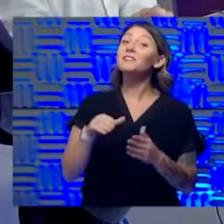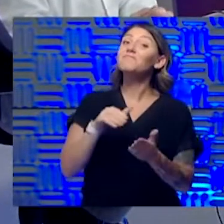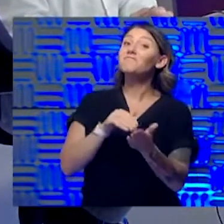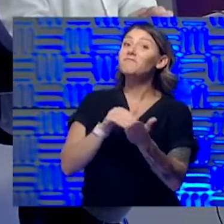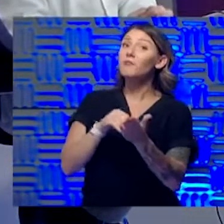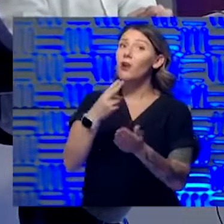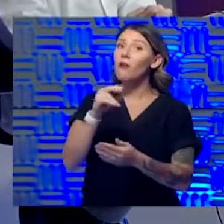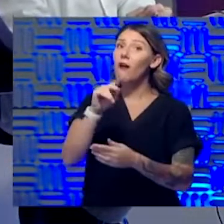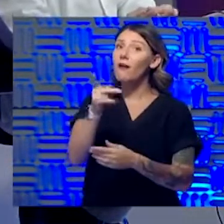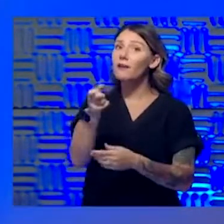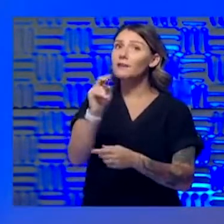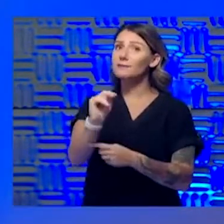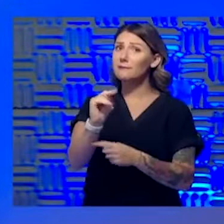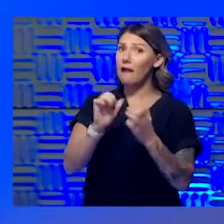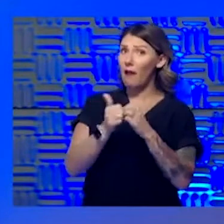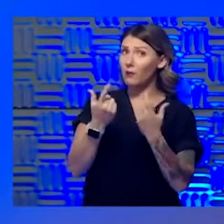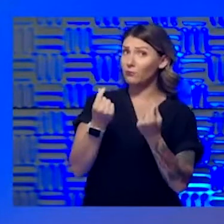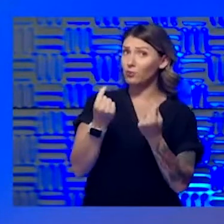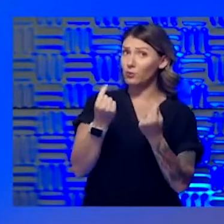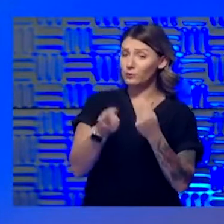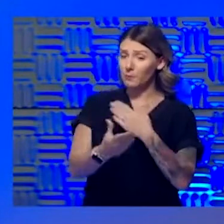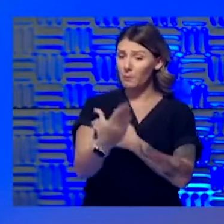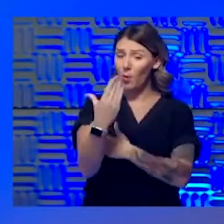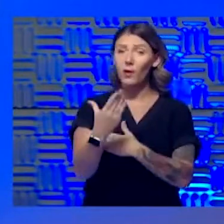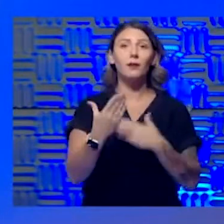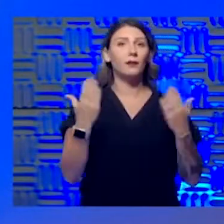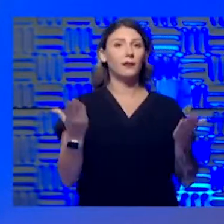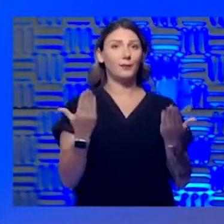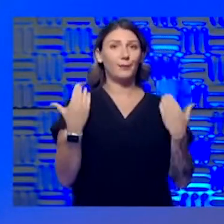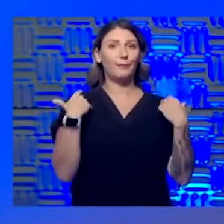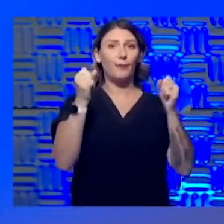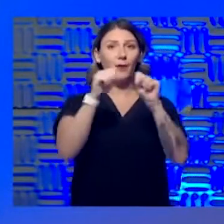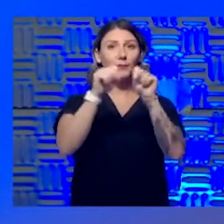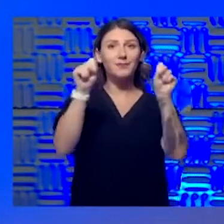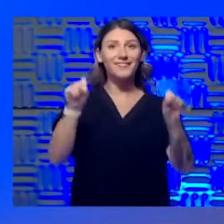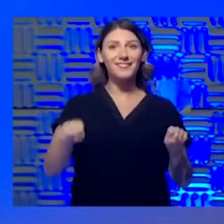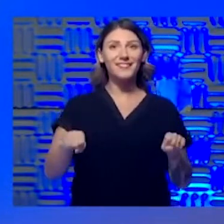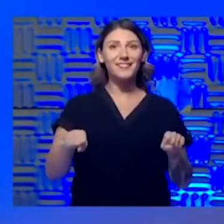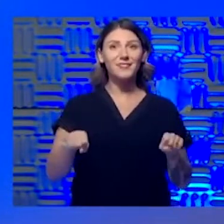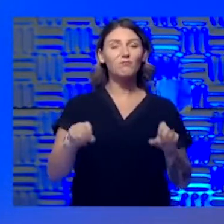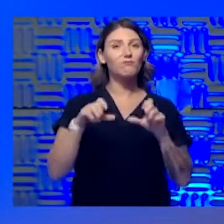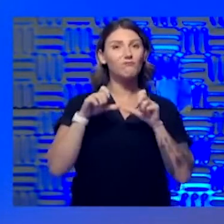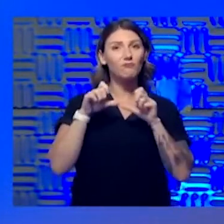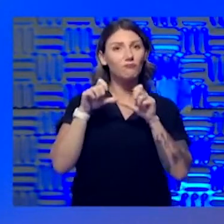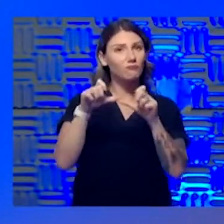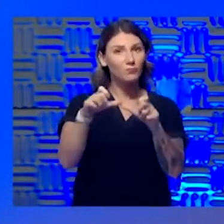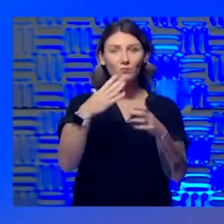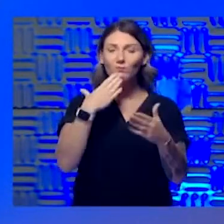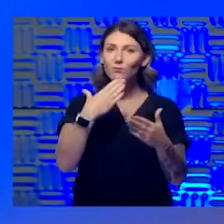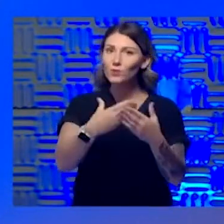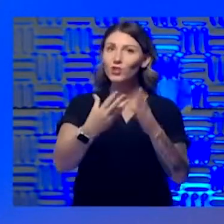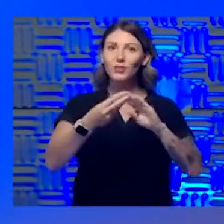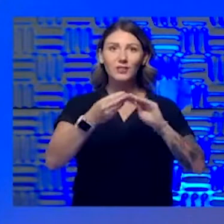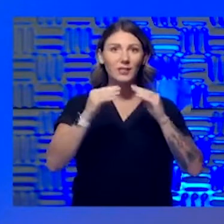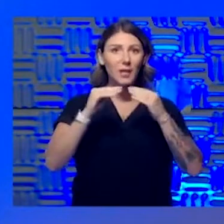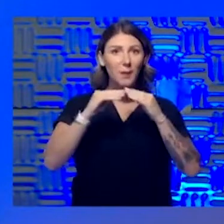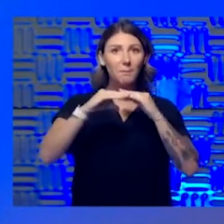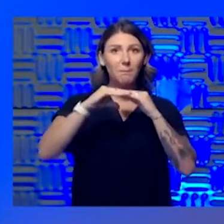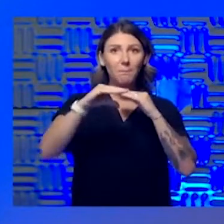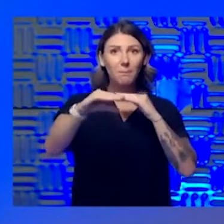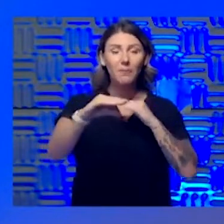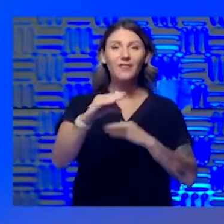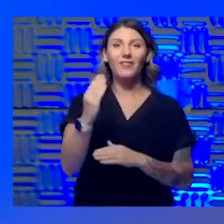we're good. Here at the health system, we have continued to have good numbers. We have